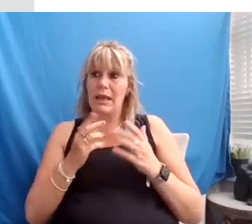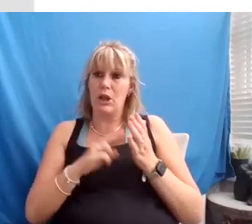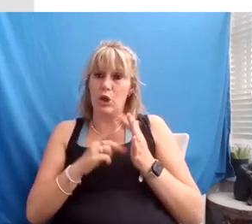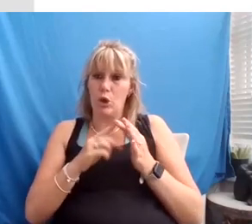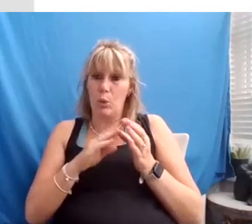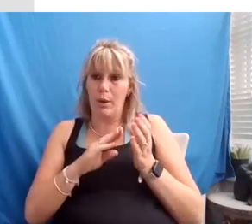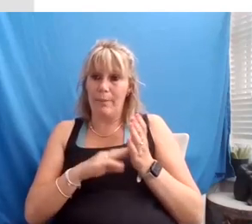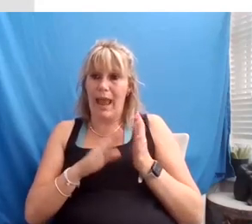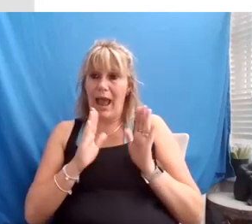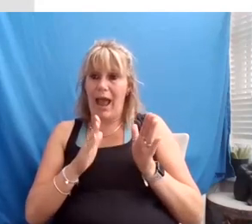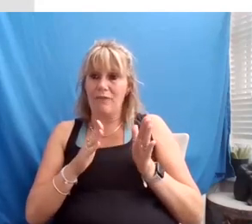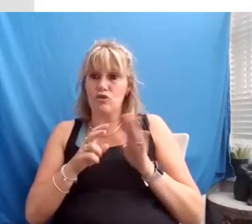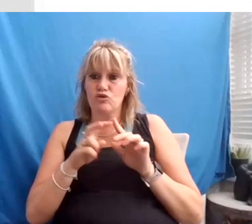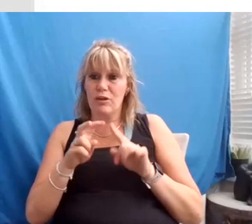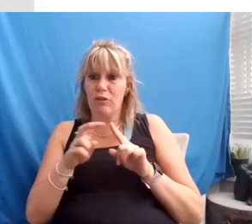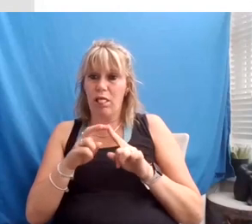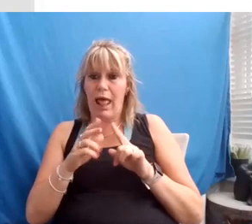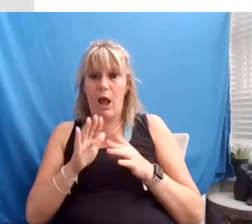gallery. So